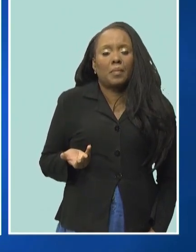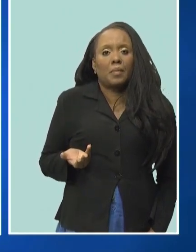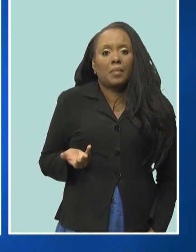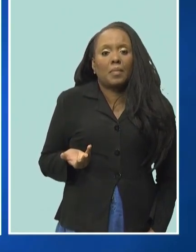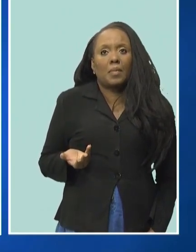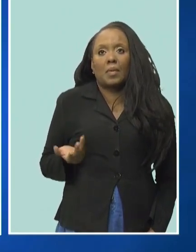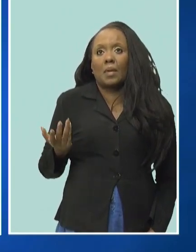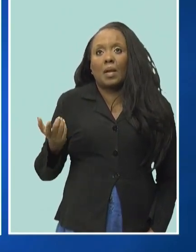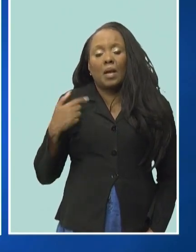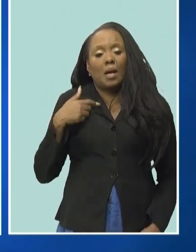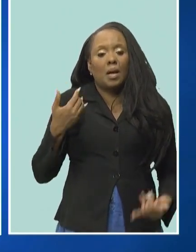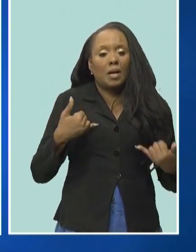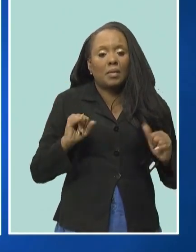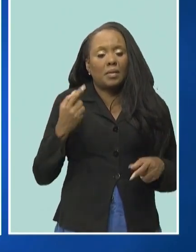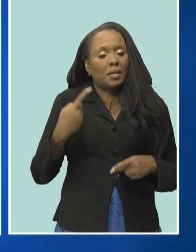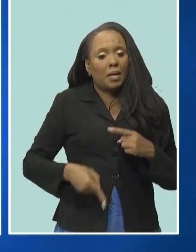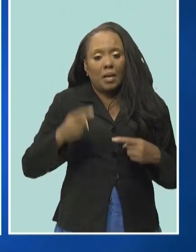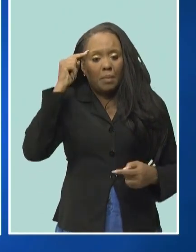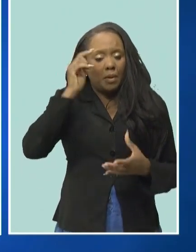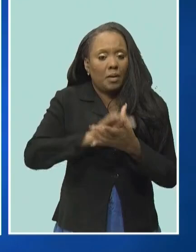then for my father to come and go,